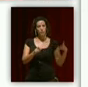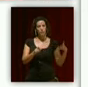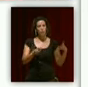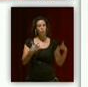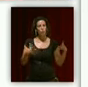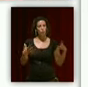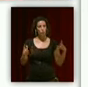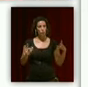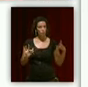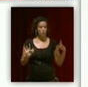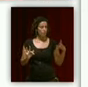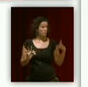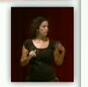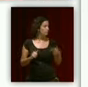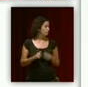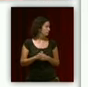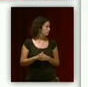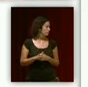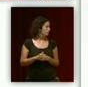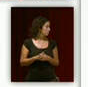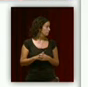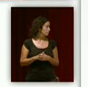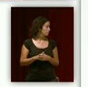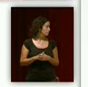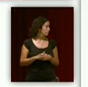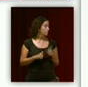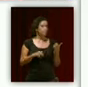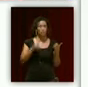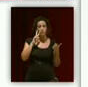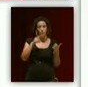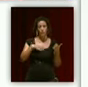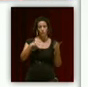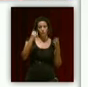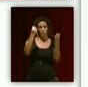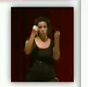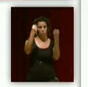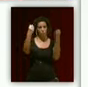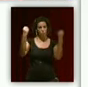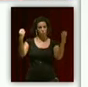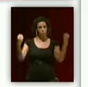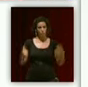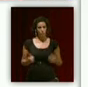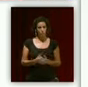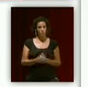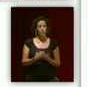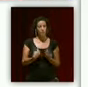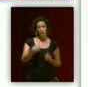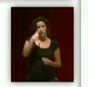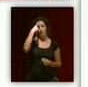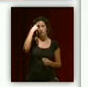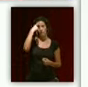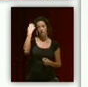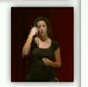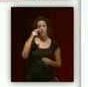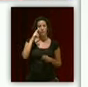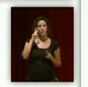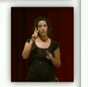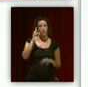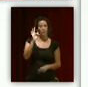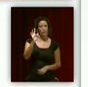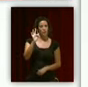in the second row, in the second column, or the 4th row, which is where it is located. We can see